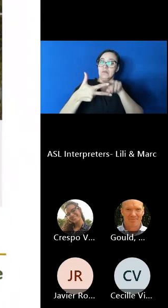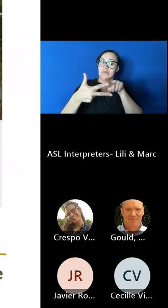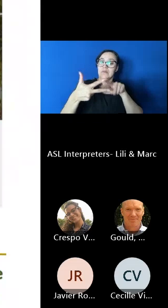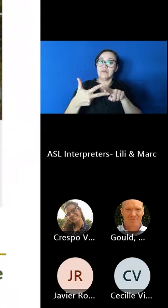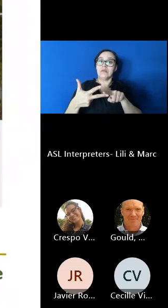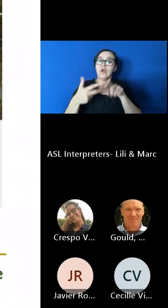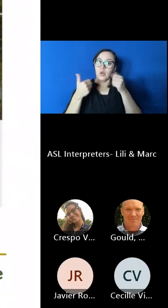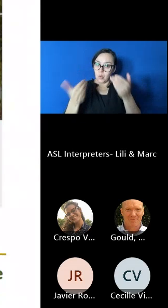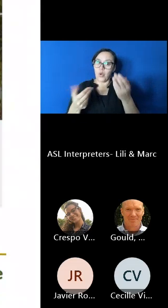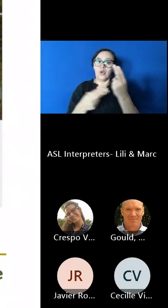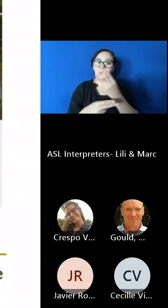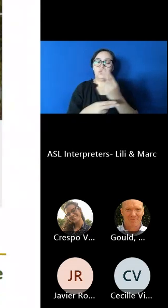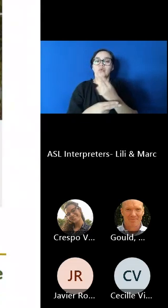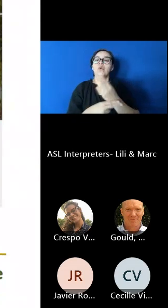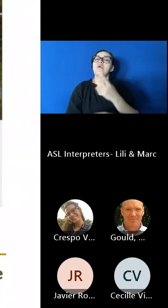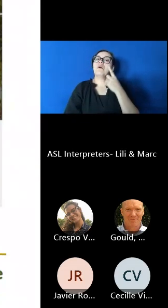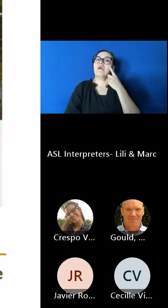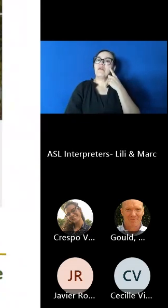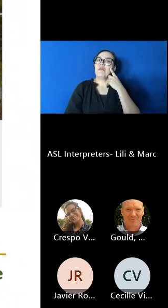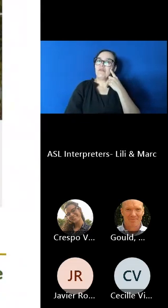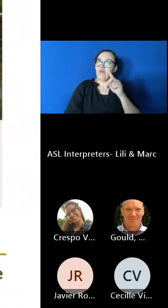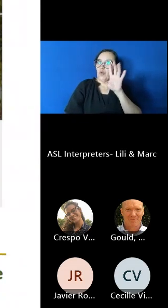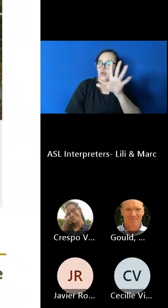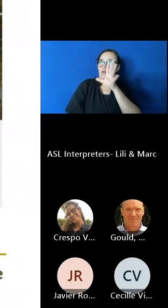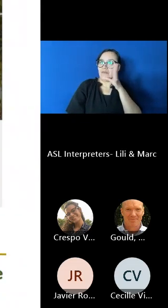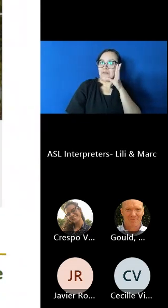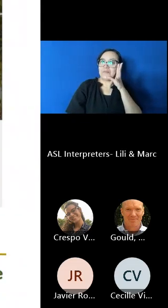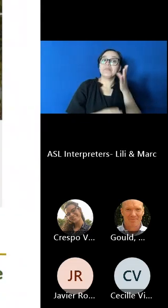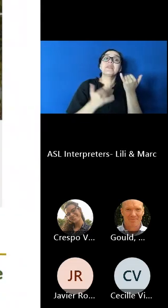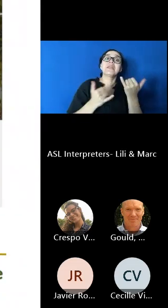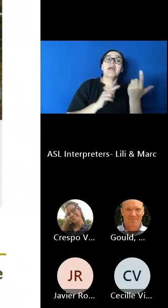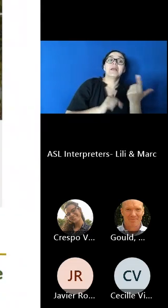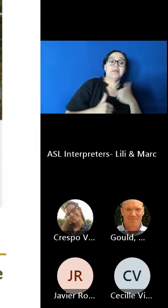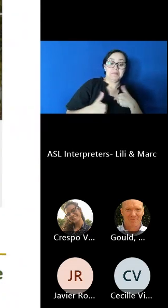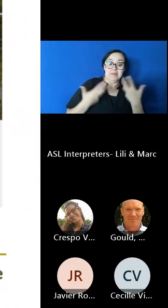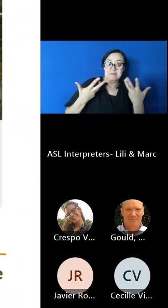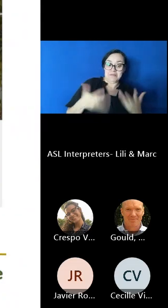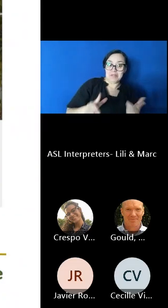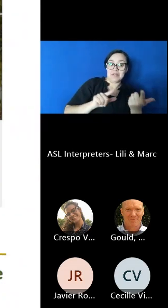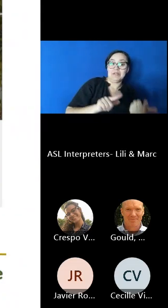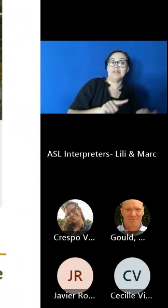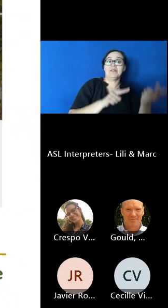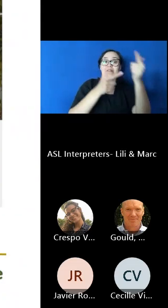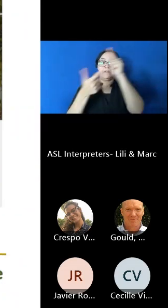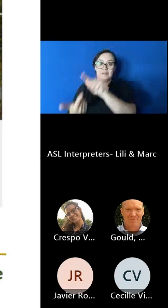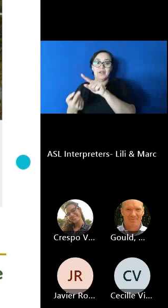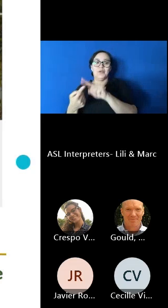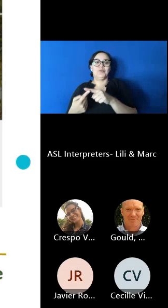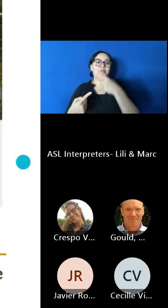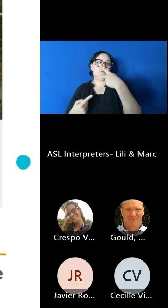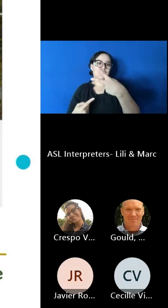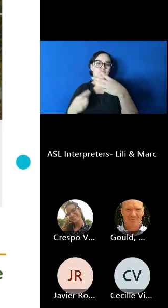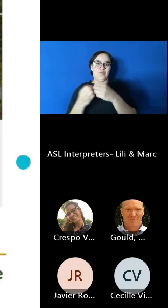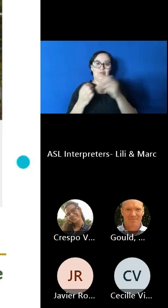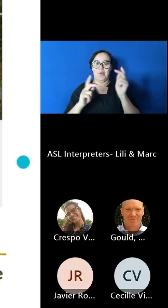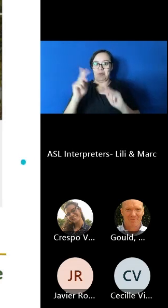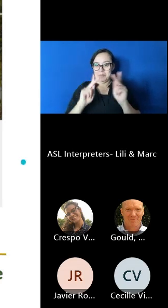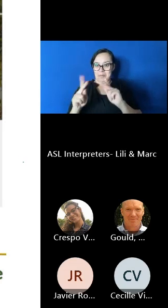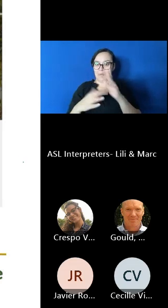Y ahora le paso la Now, batuta a los I'm colegas going to Cecil pass Villanueva the mic y Emanuel to para que Cecilia puedan Villanueva share and Emmanuel screen so that they